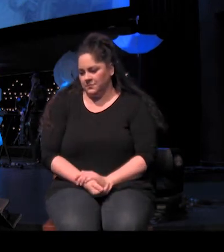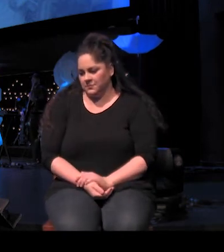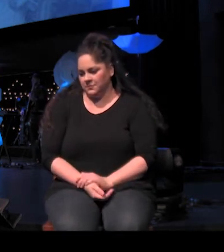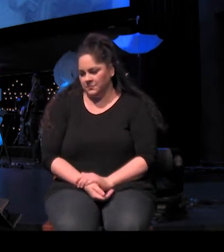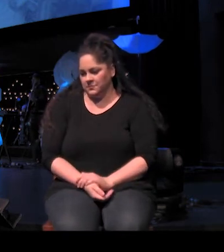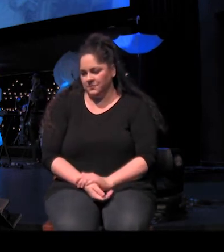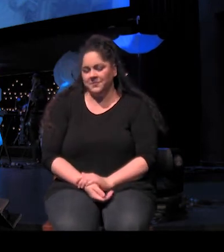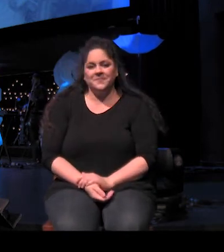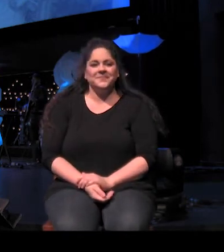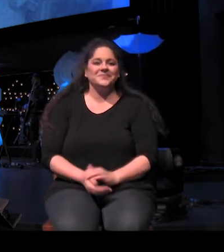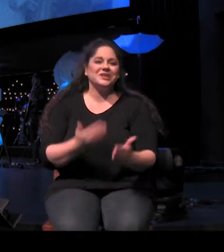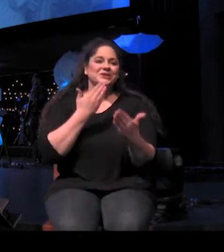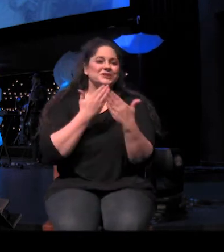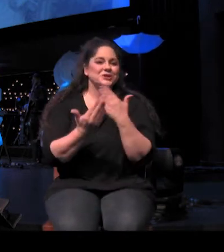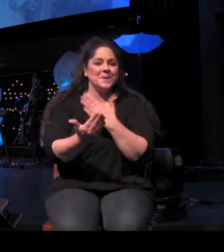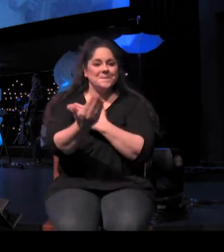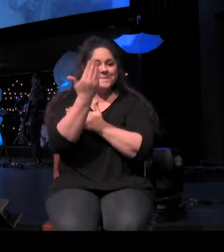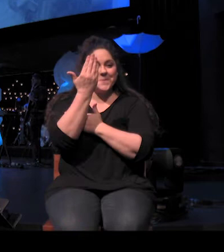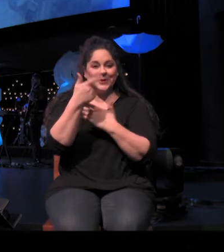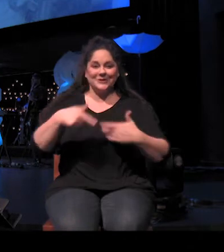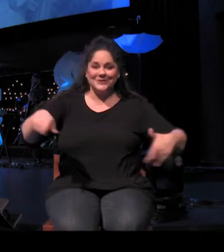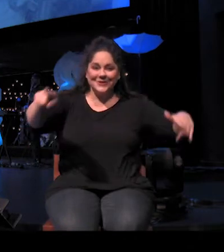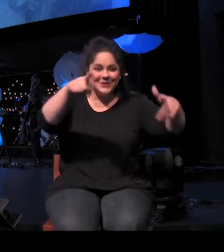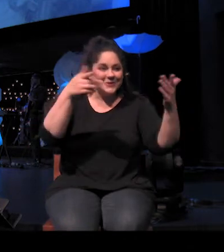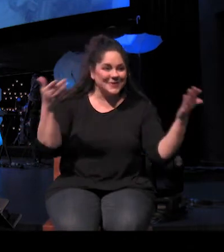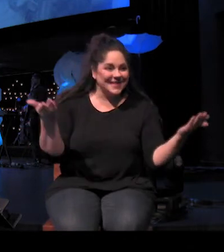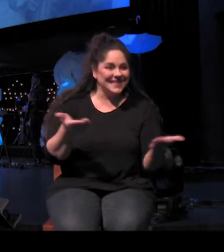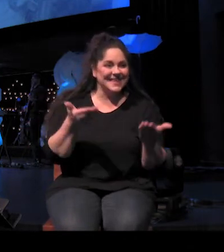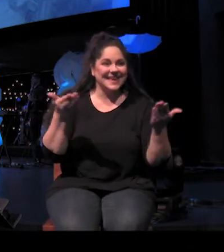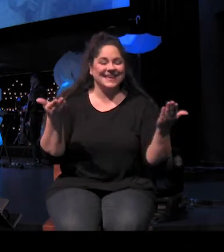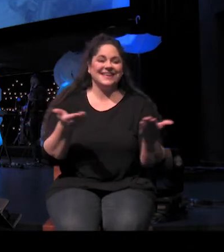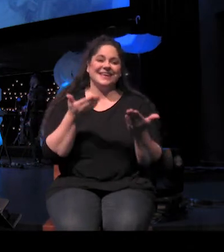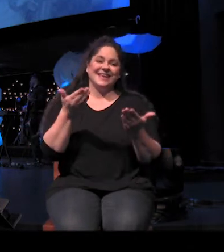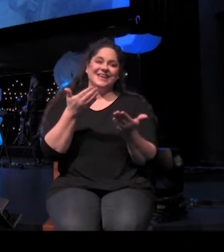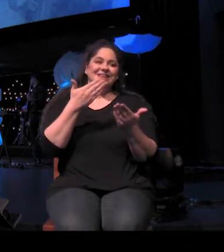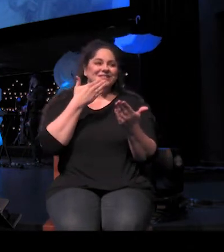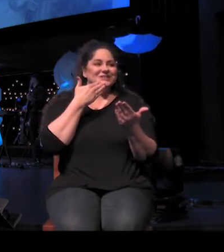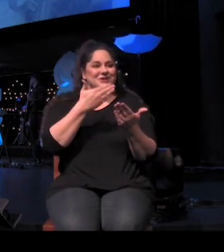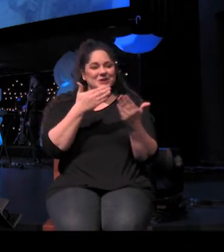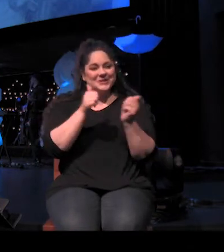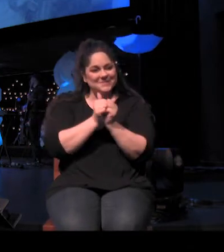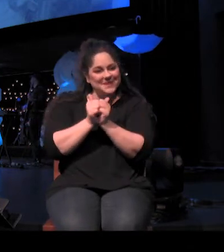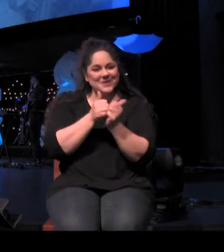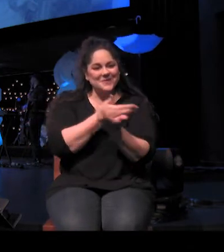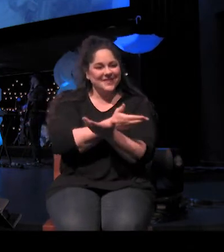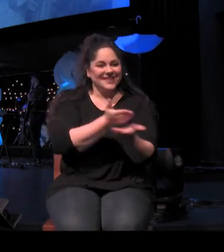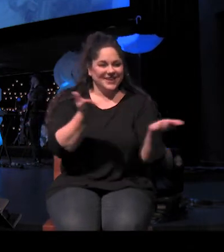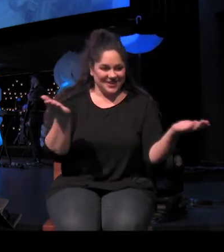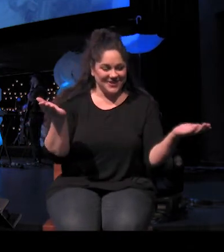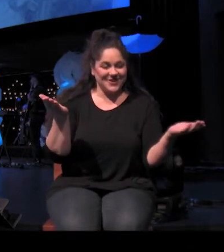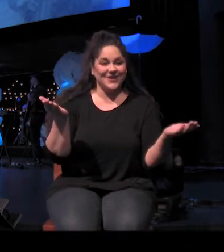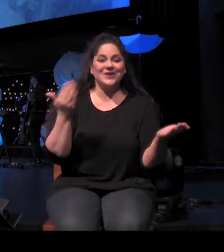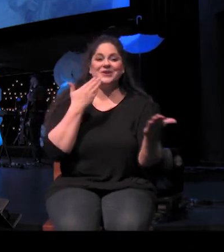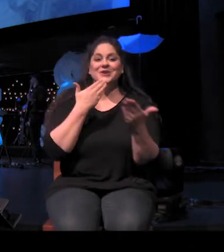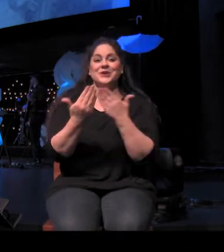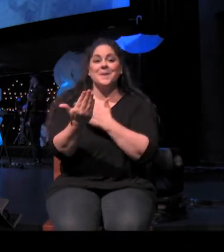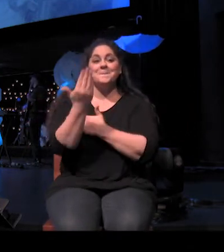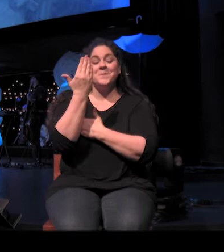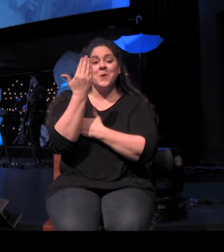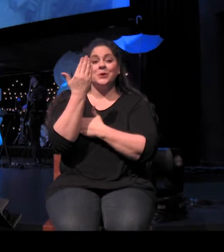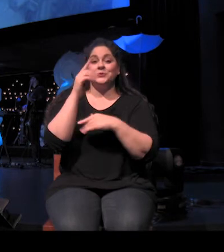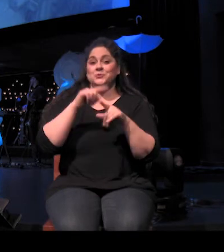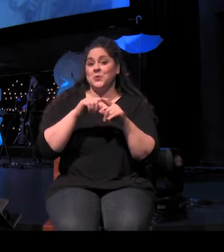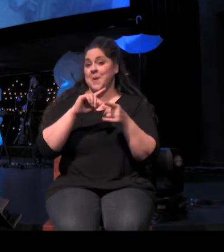Well, good morning to those of you here in the house. It's so good to be with you. And good morning to my